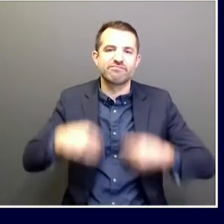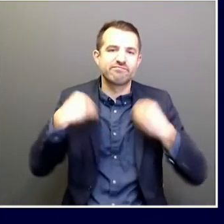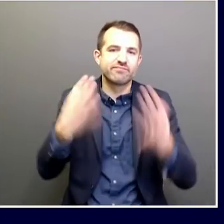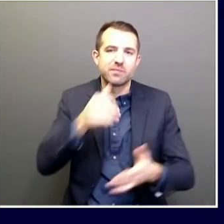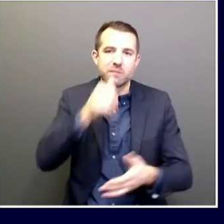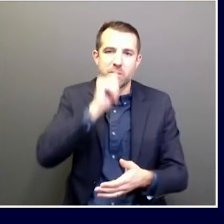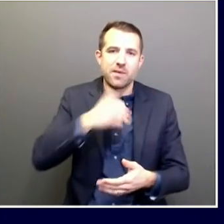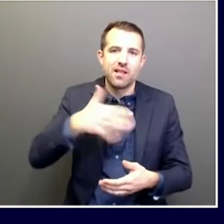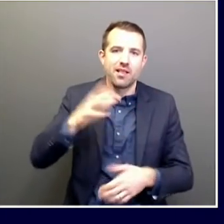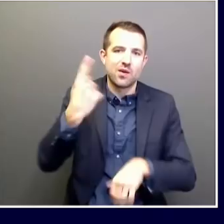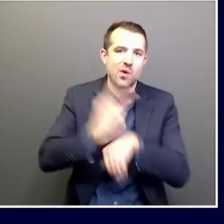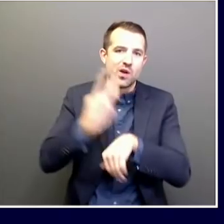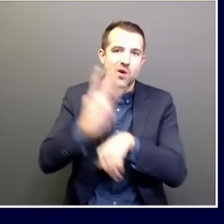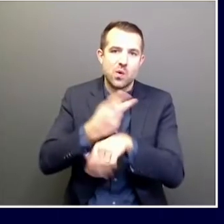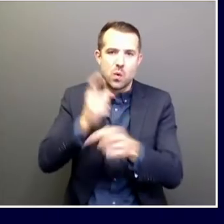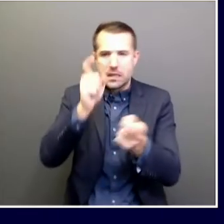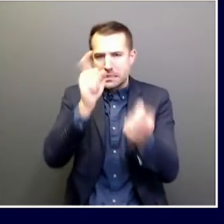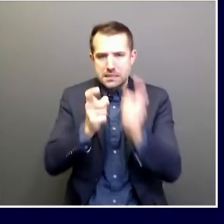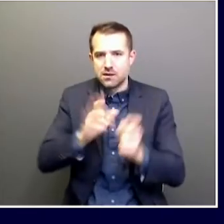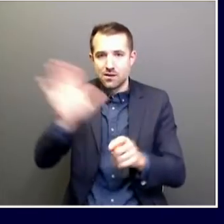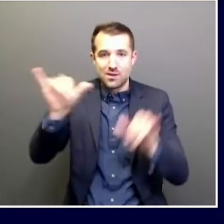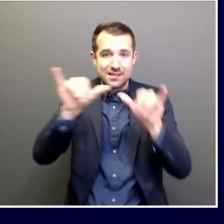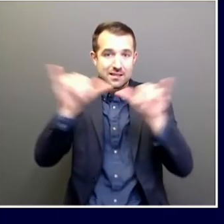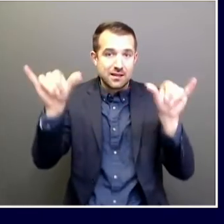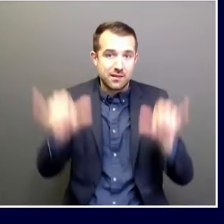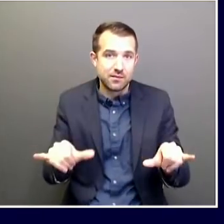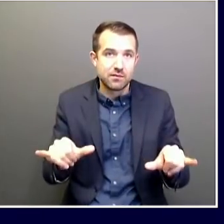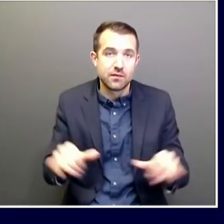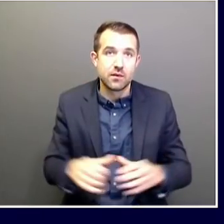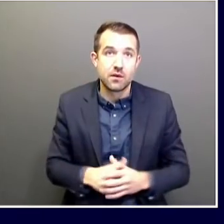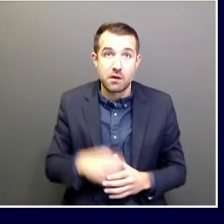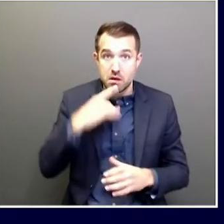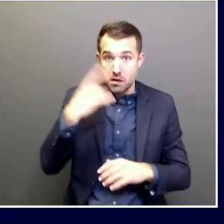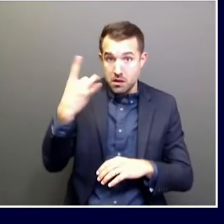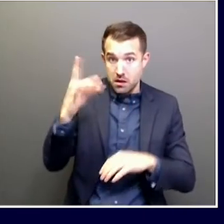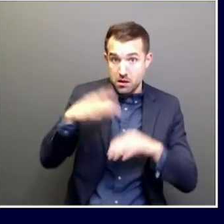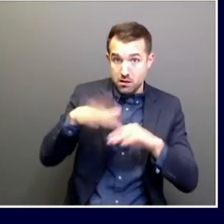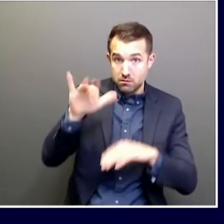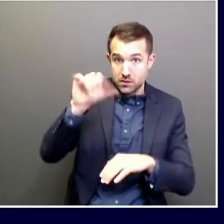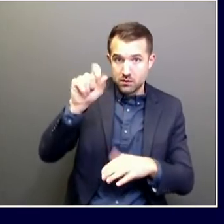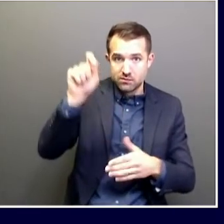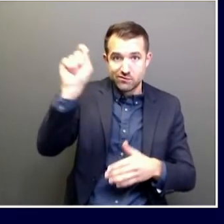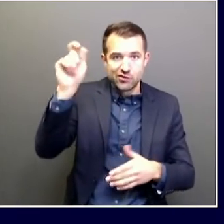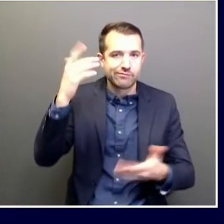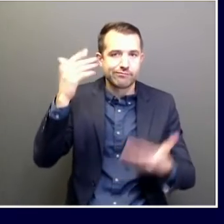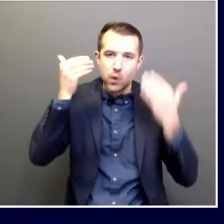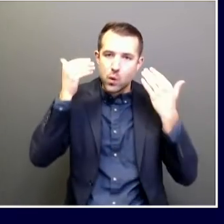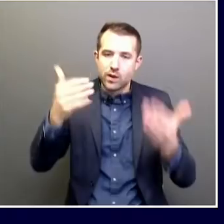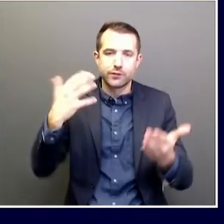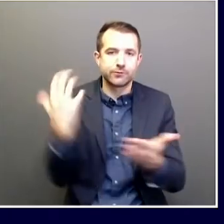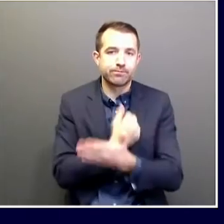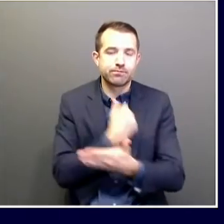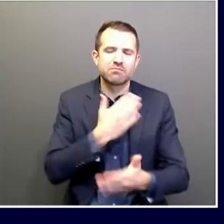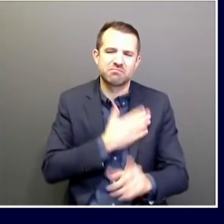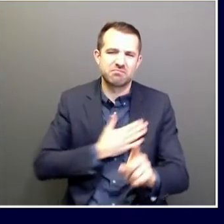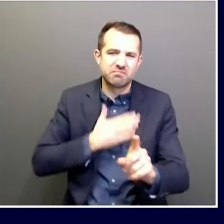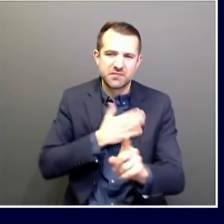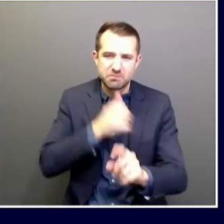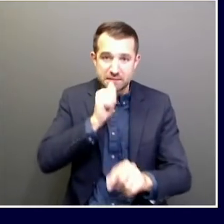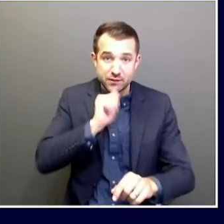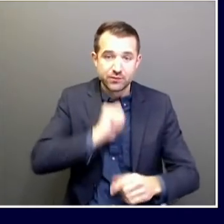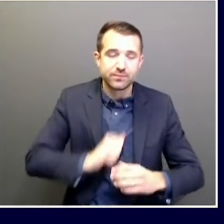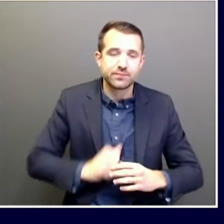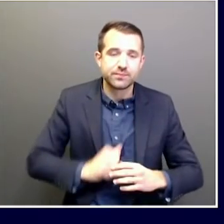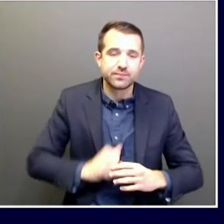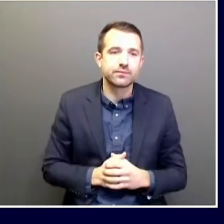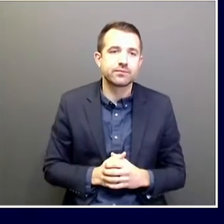months ago? That may take just a bit of time. So as with all changes, we ask folks to be patient. The other question that I